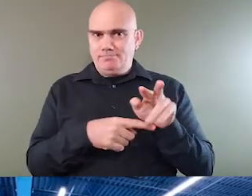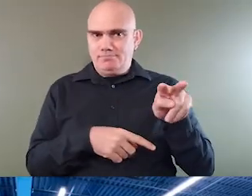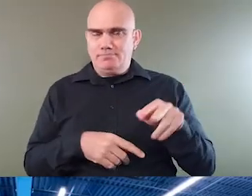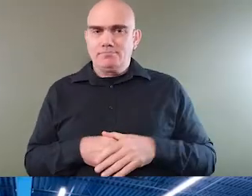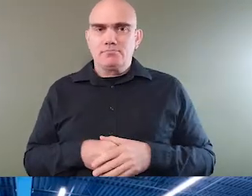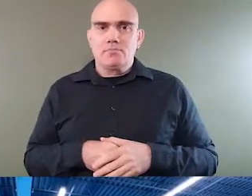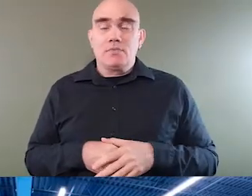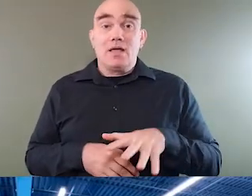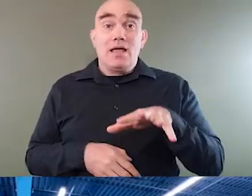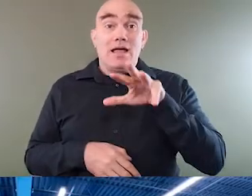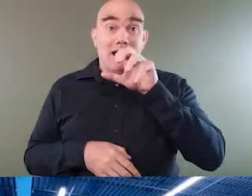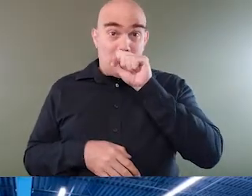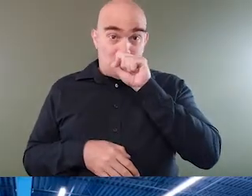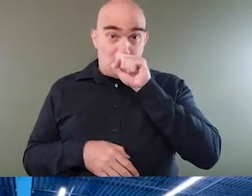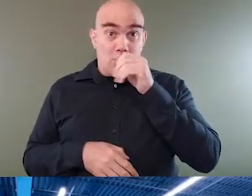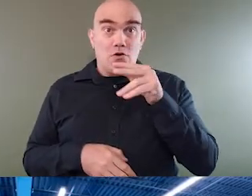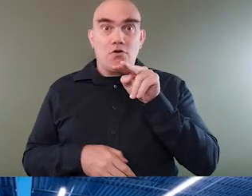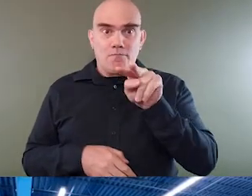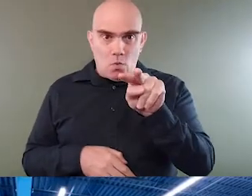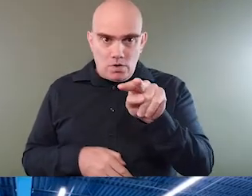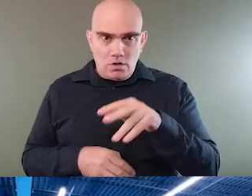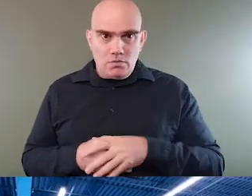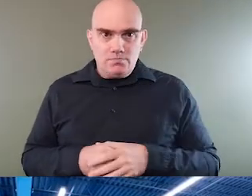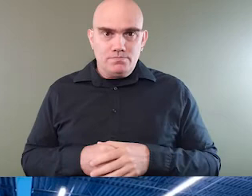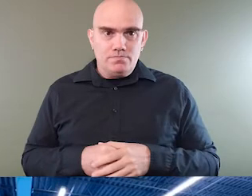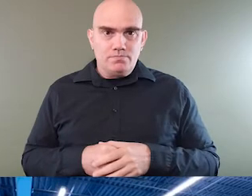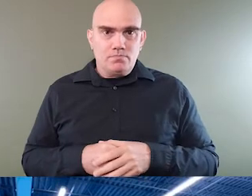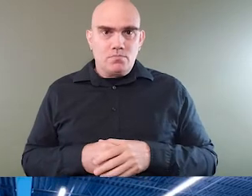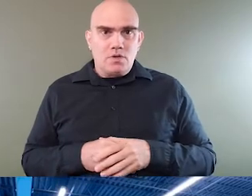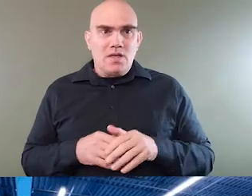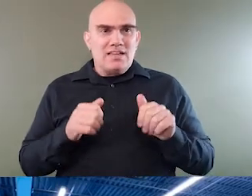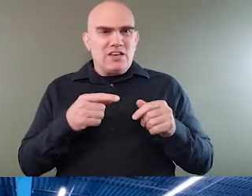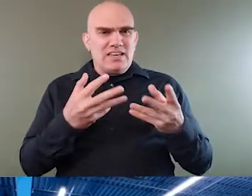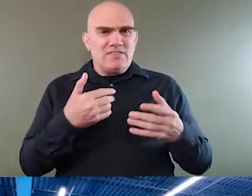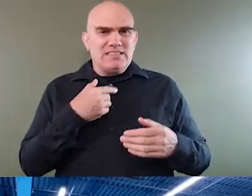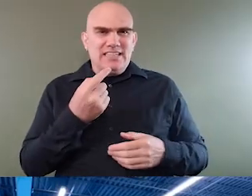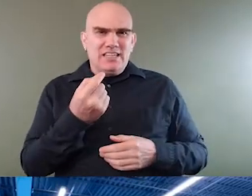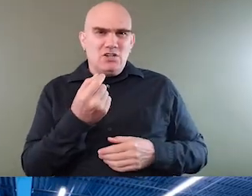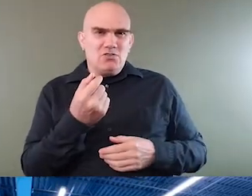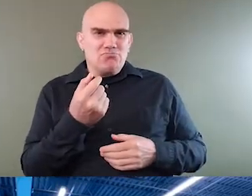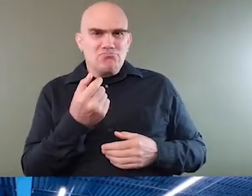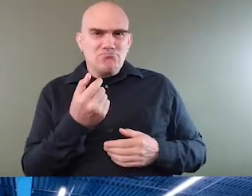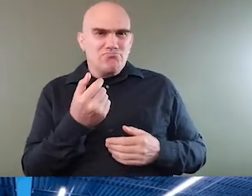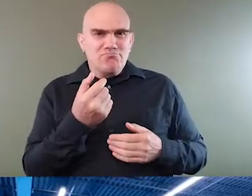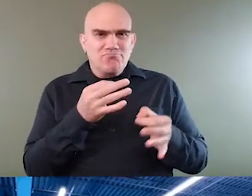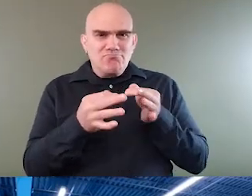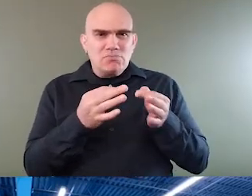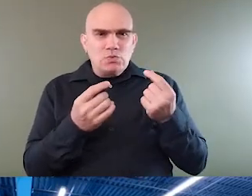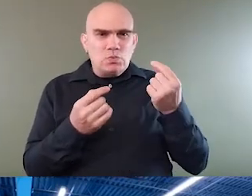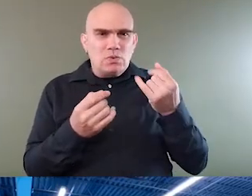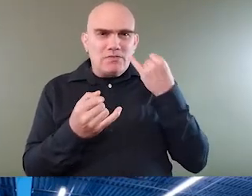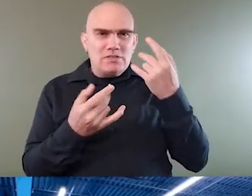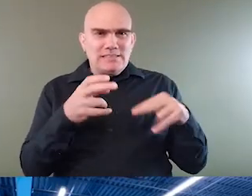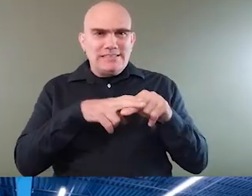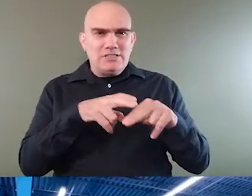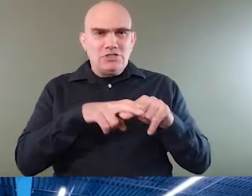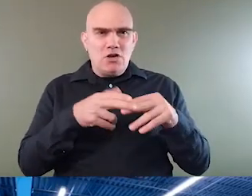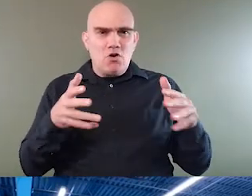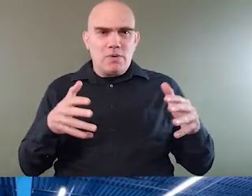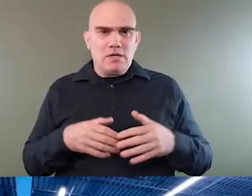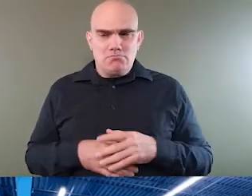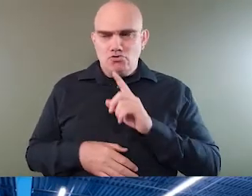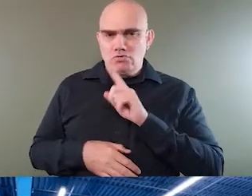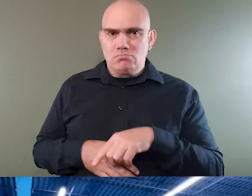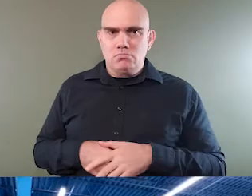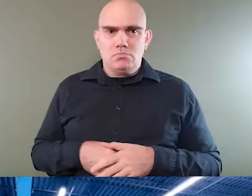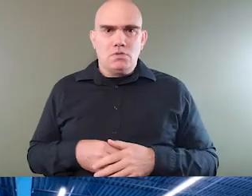Inhale, look forward. Well, can you give us a little cueing for if you're seated in chair already? Sure.